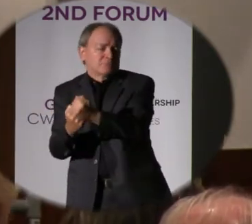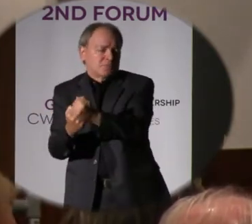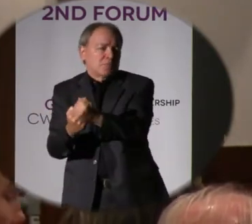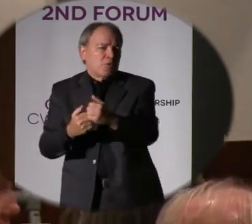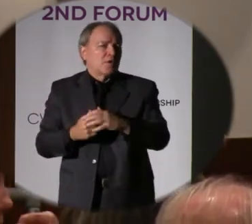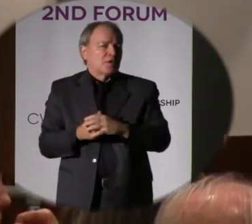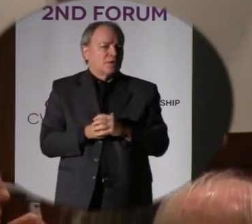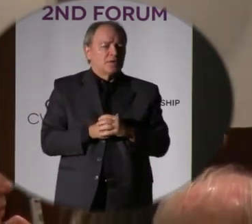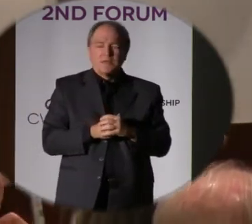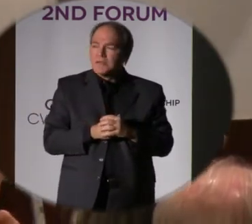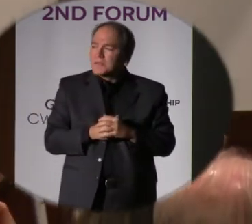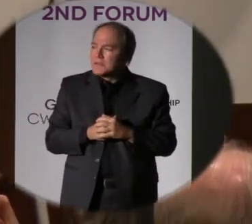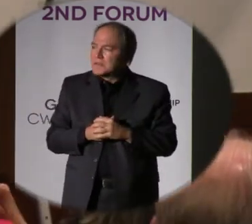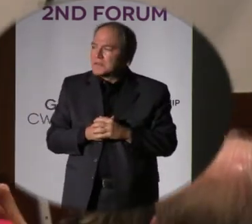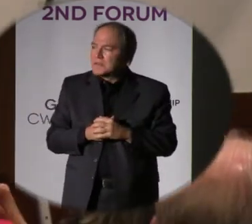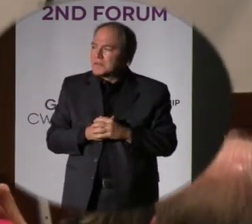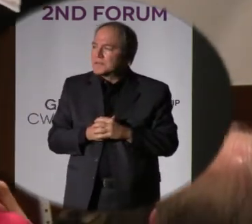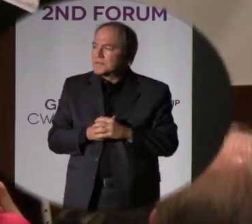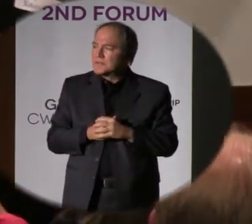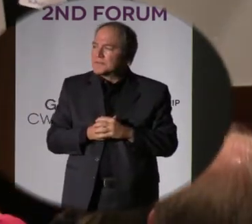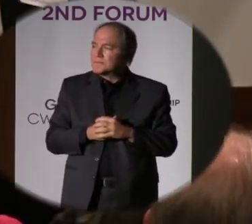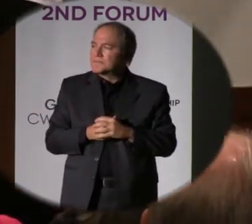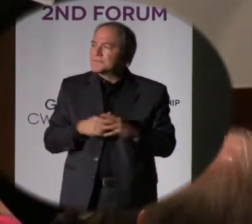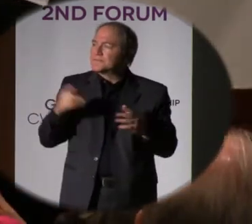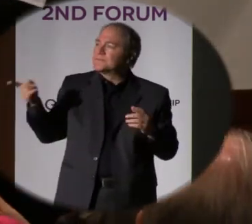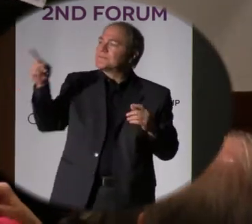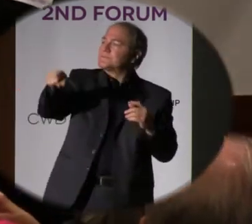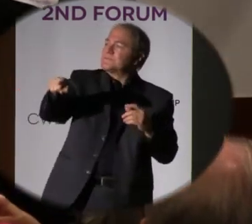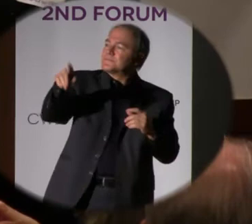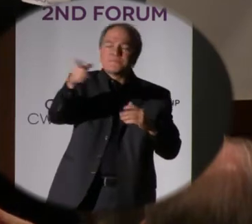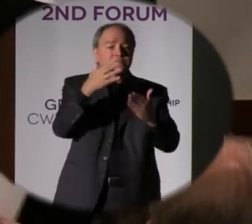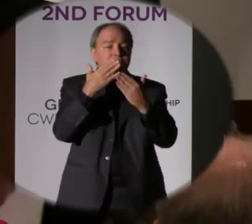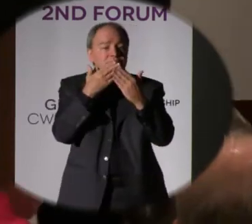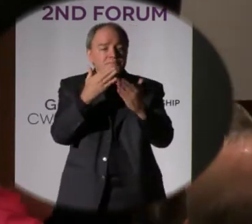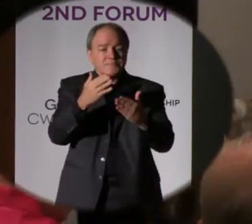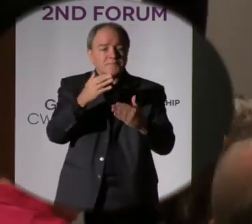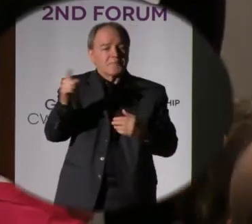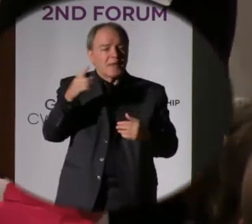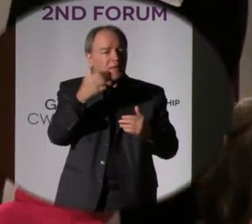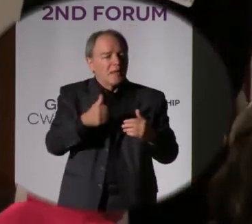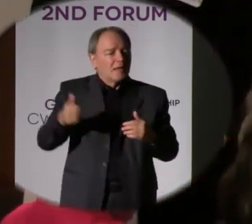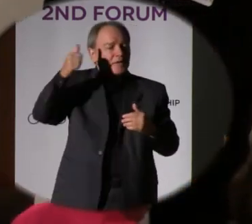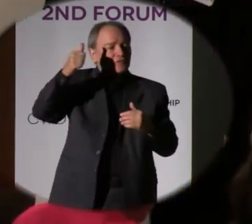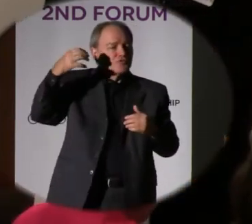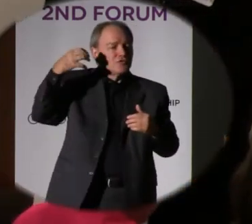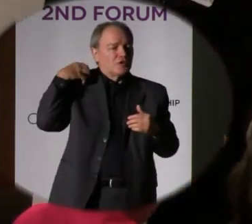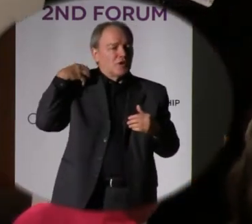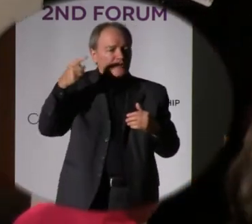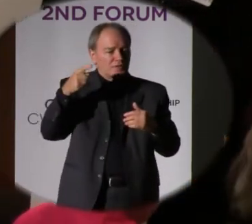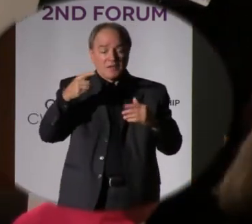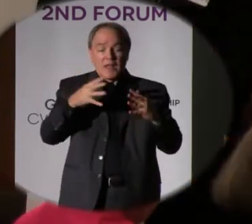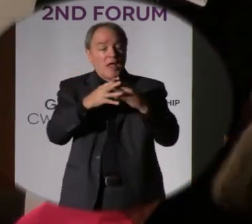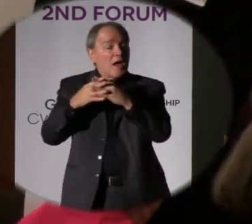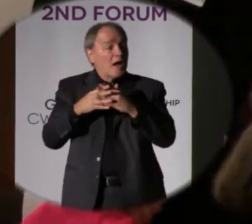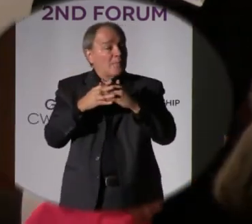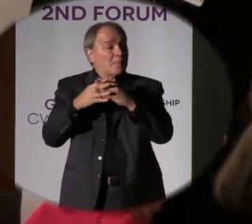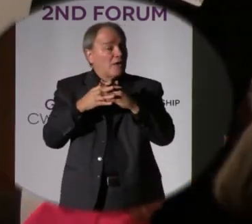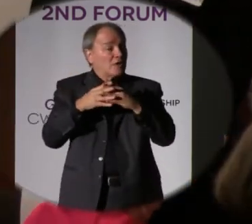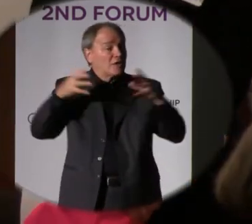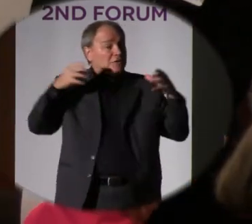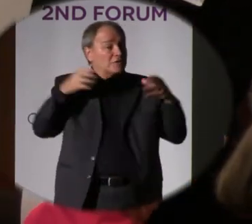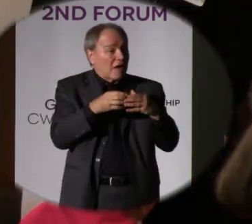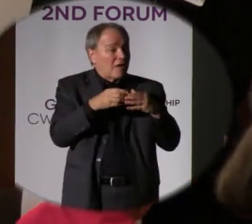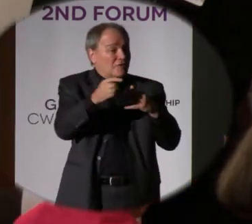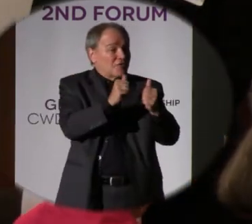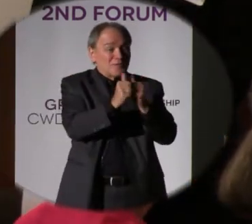Thank you. Great, thank you very much. I'm Jean-Claude. I'm the Chief Officer of the American College of Sports Medicine, which, despite its name,